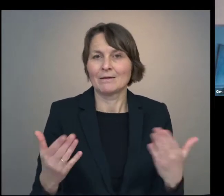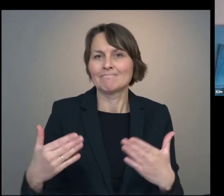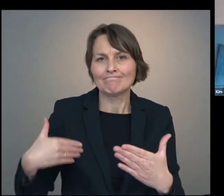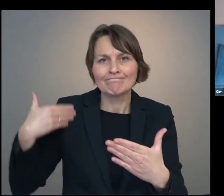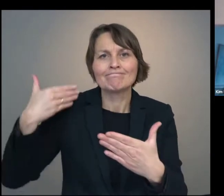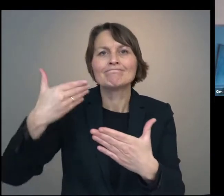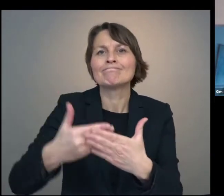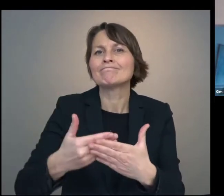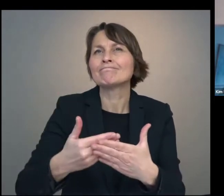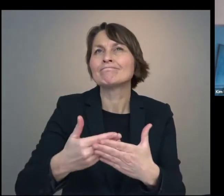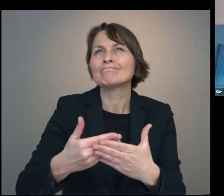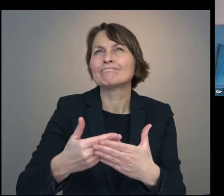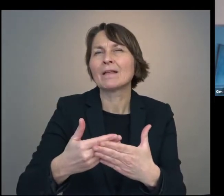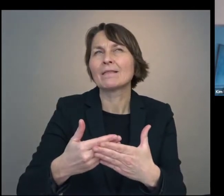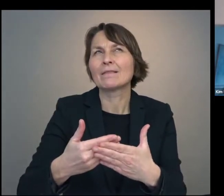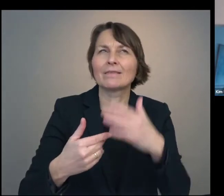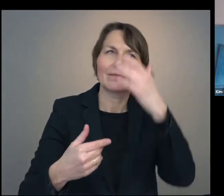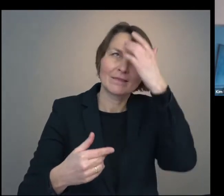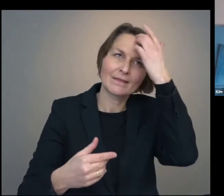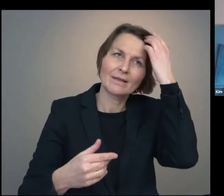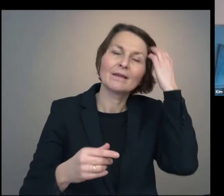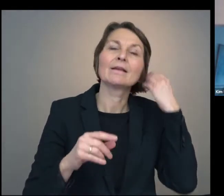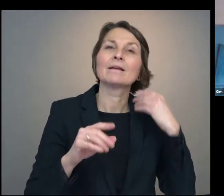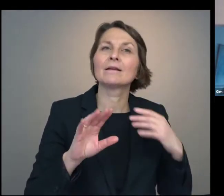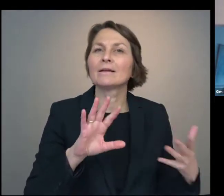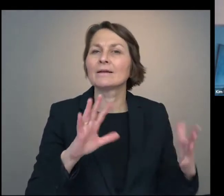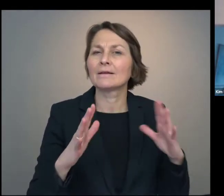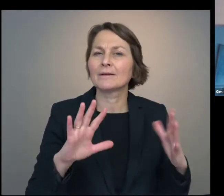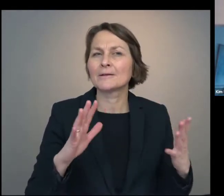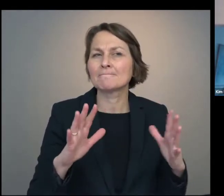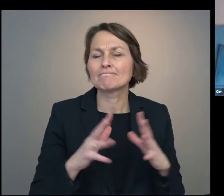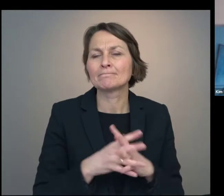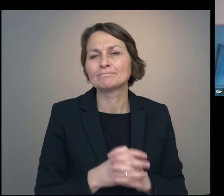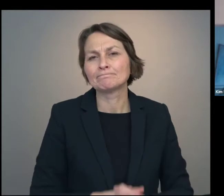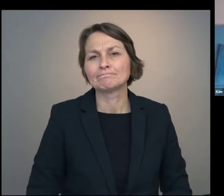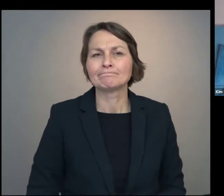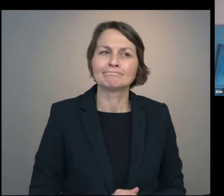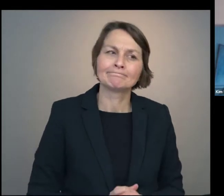until 19. I do expect that